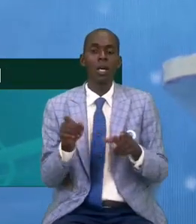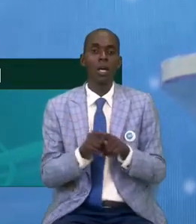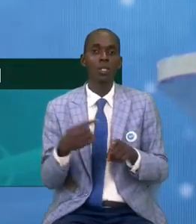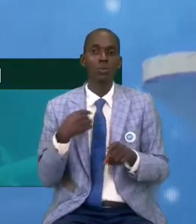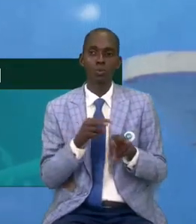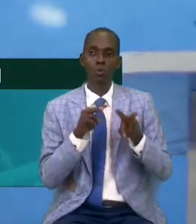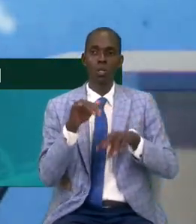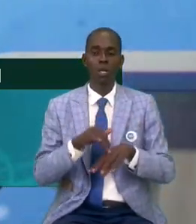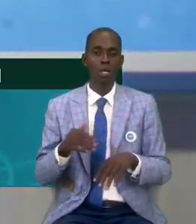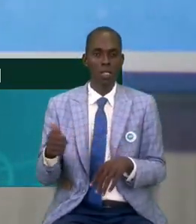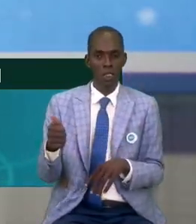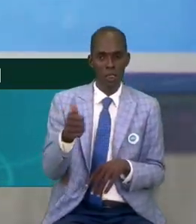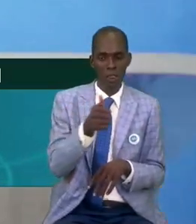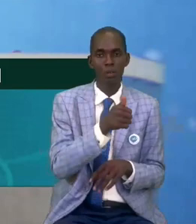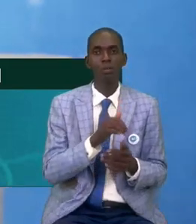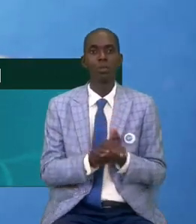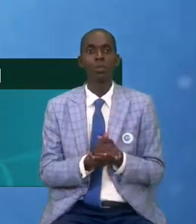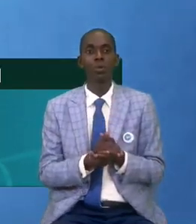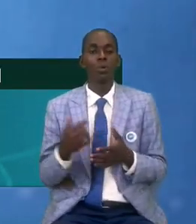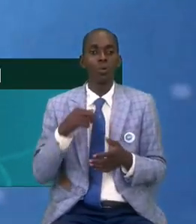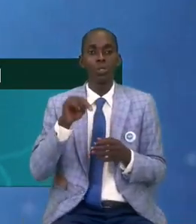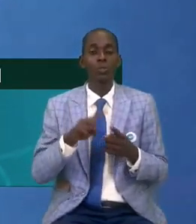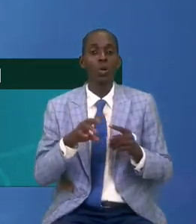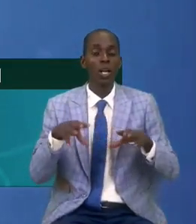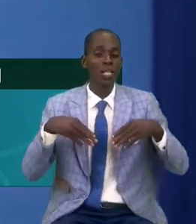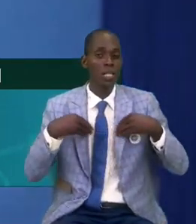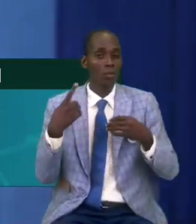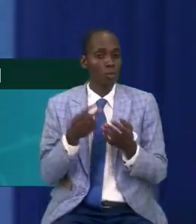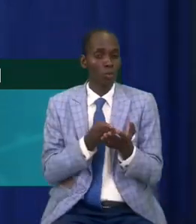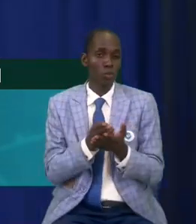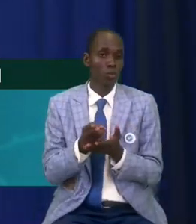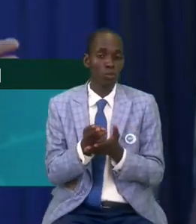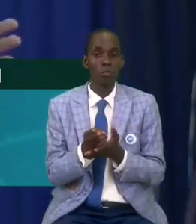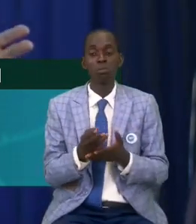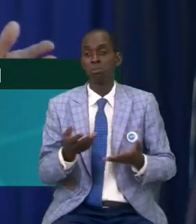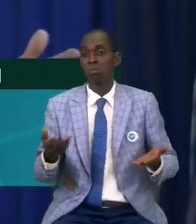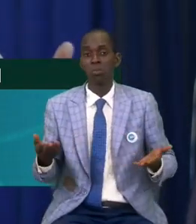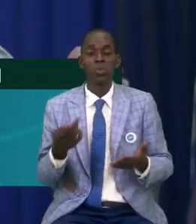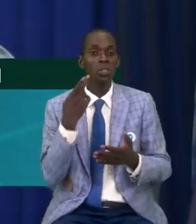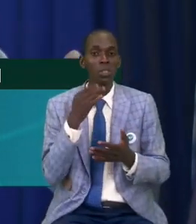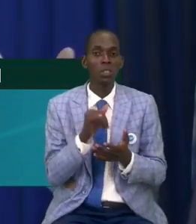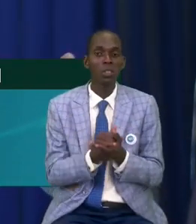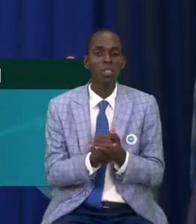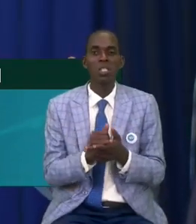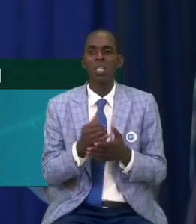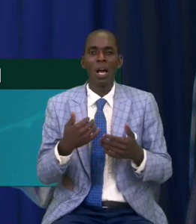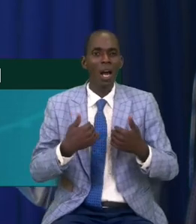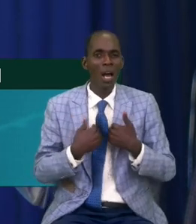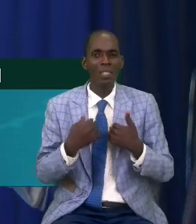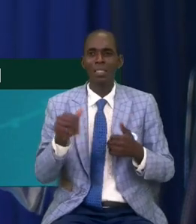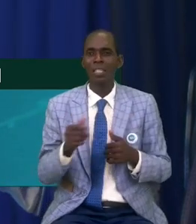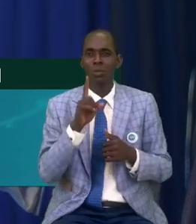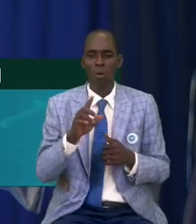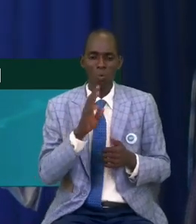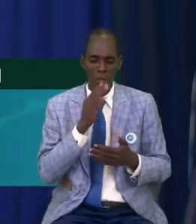You go to a village and you say, has anybody been born here? That when he was born, he